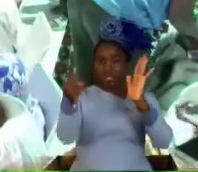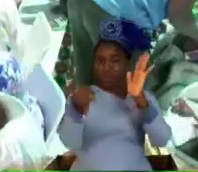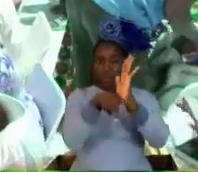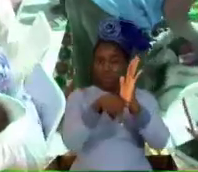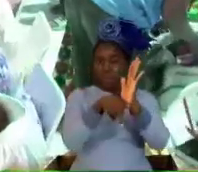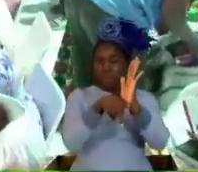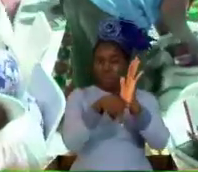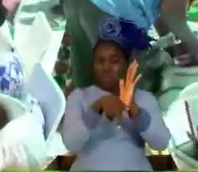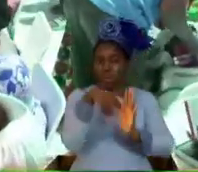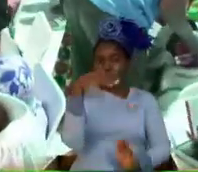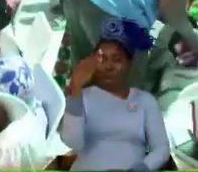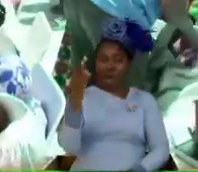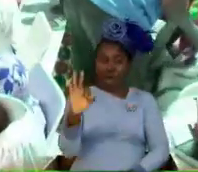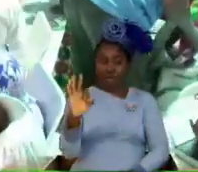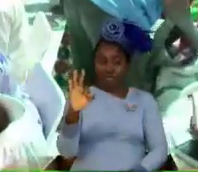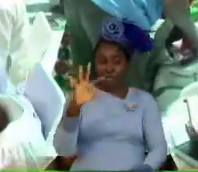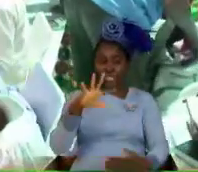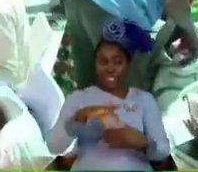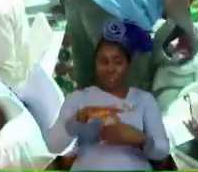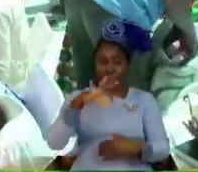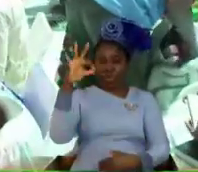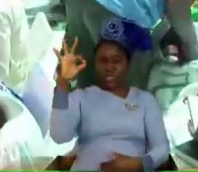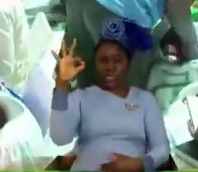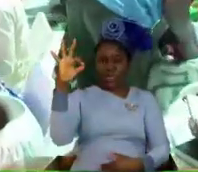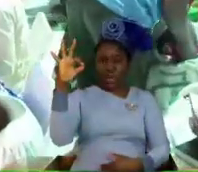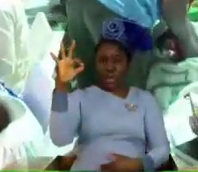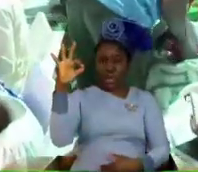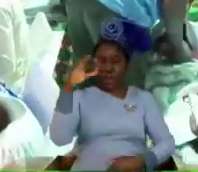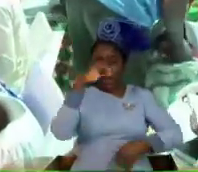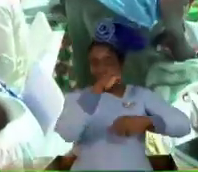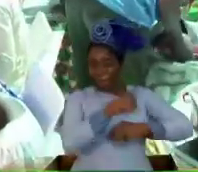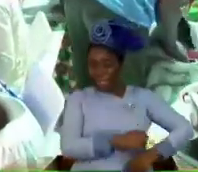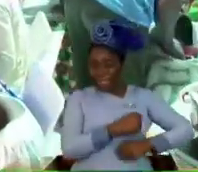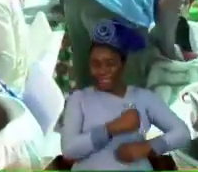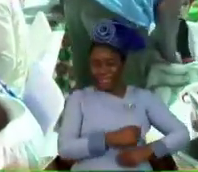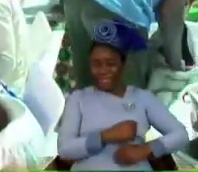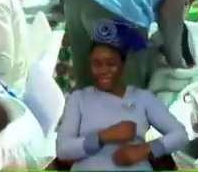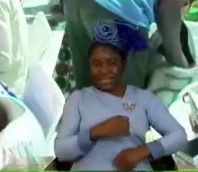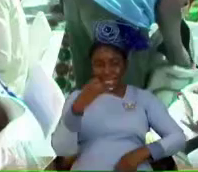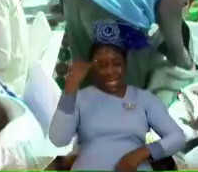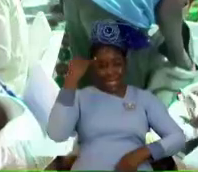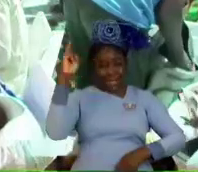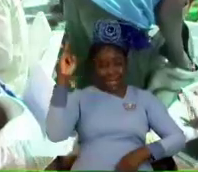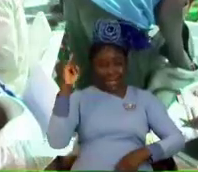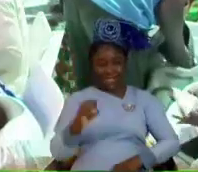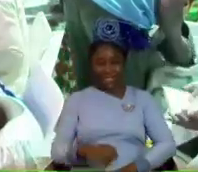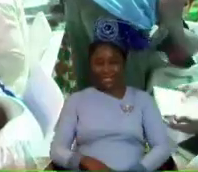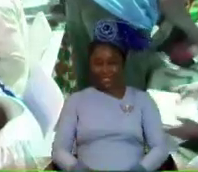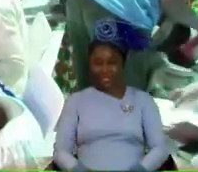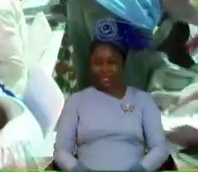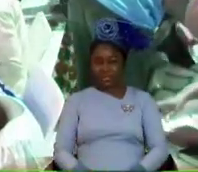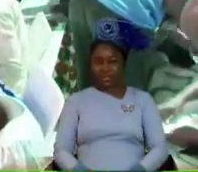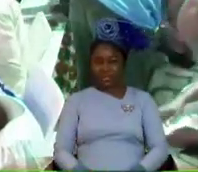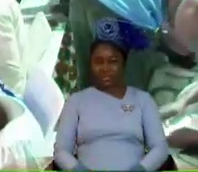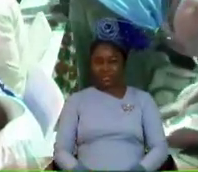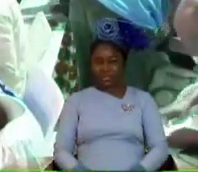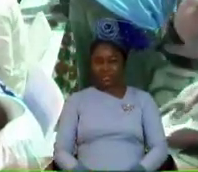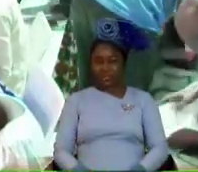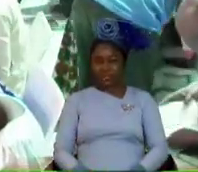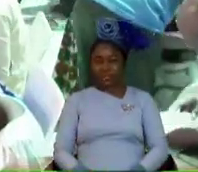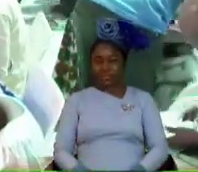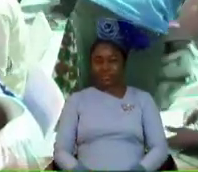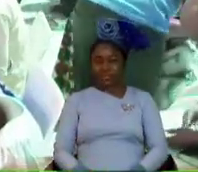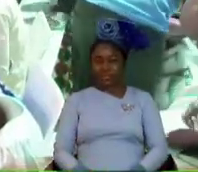of spiritual military intelligence. Awon ilana ise ogbon